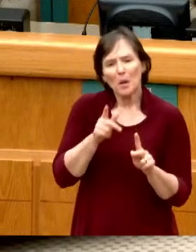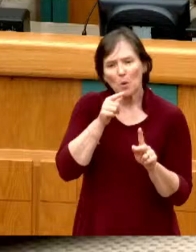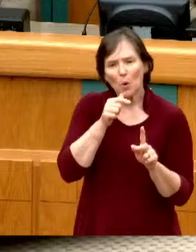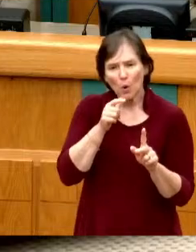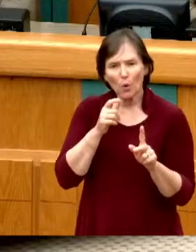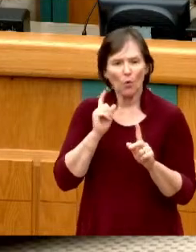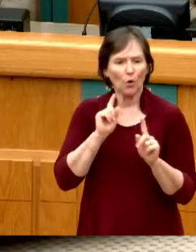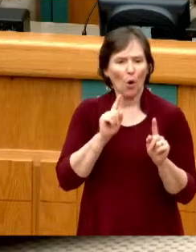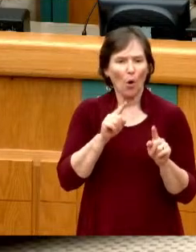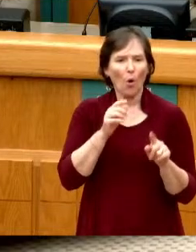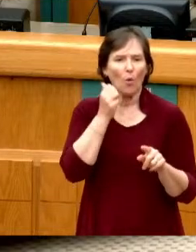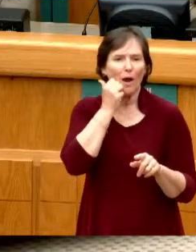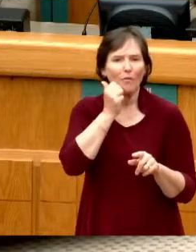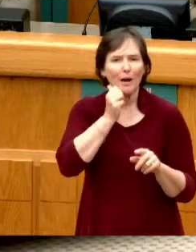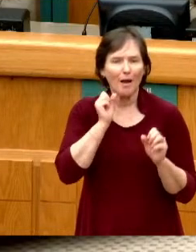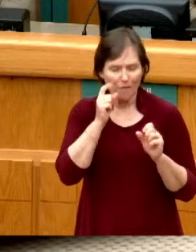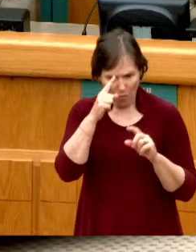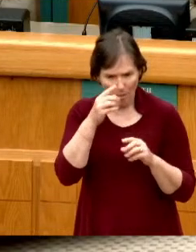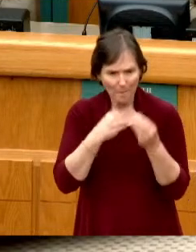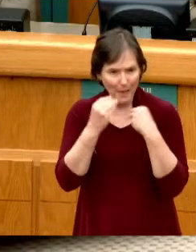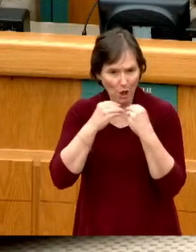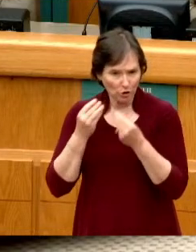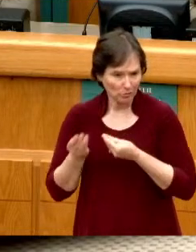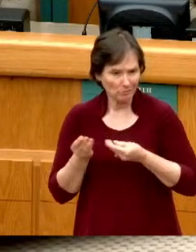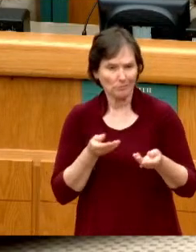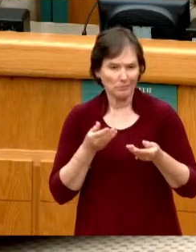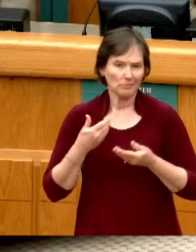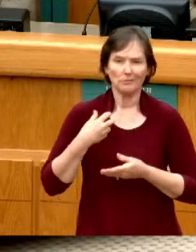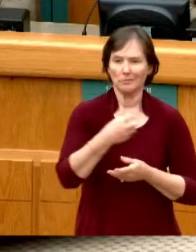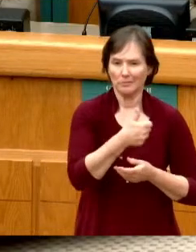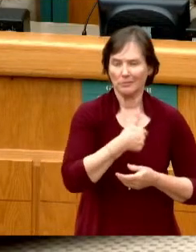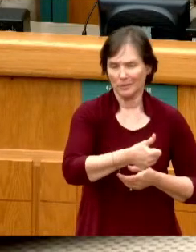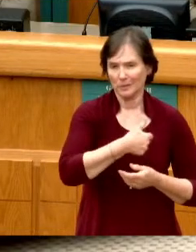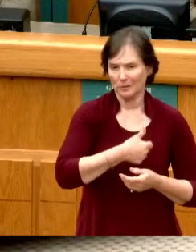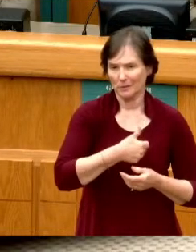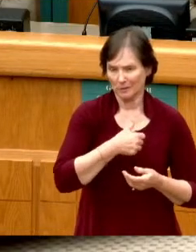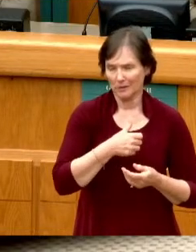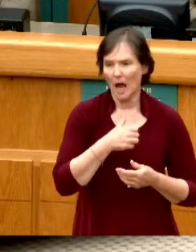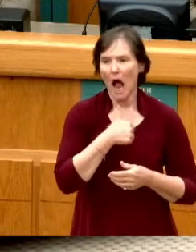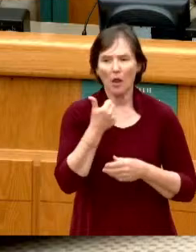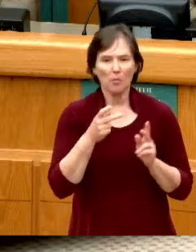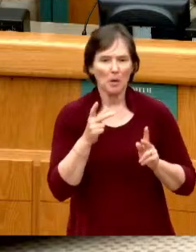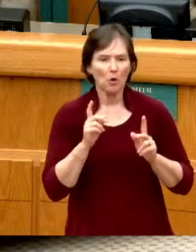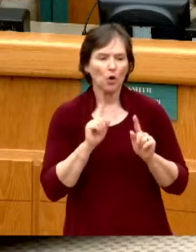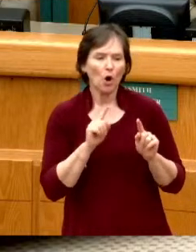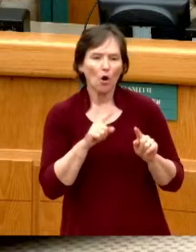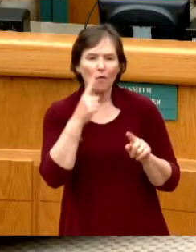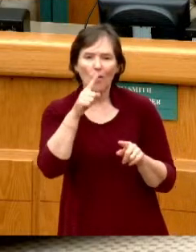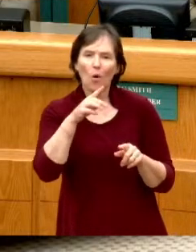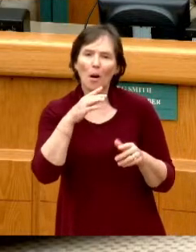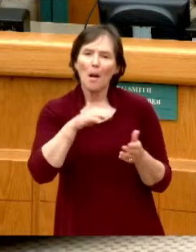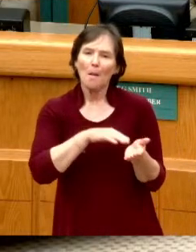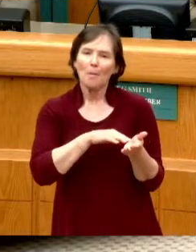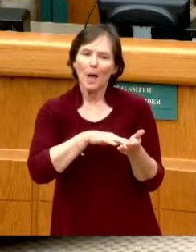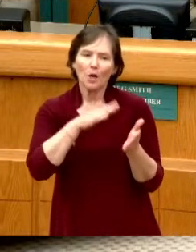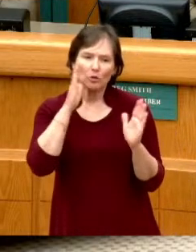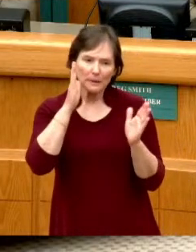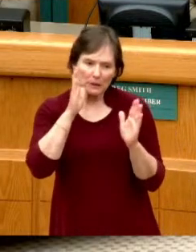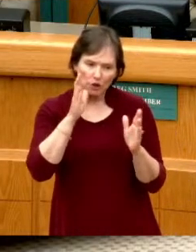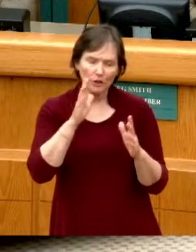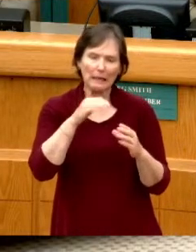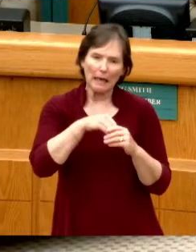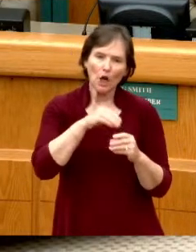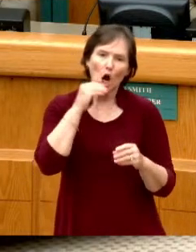to give them their meals, and others travel for other reasons for medical attention. But at any rate,